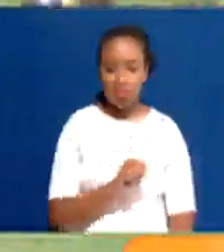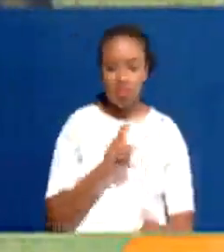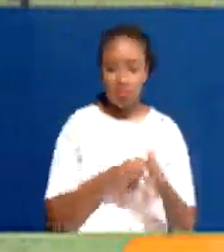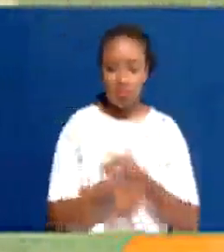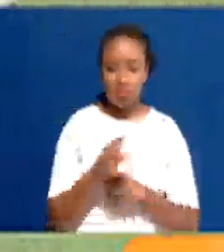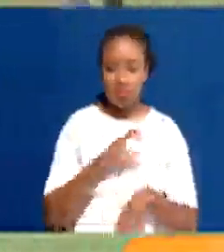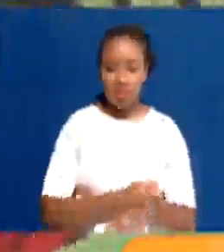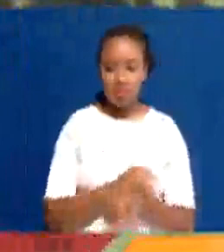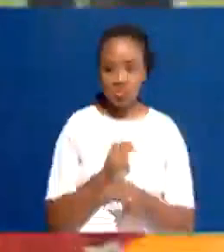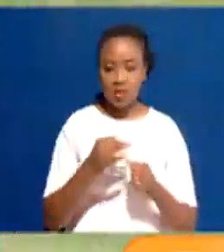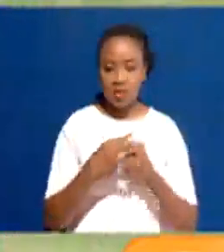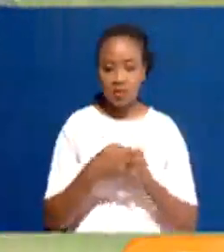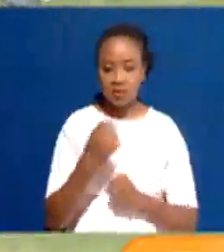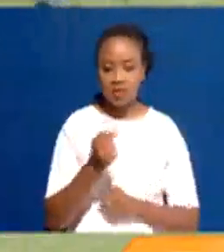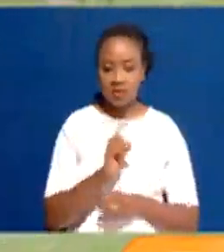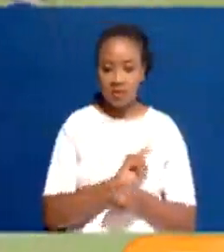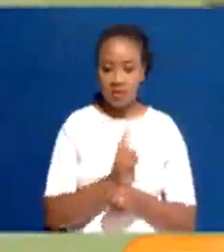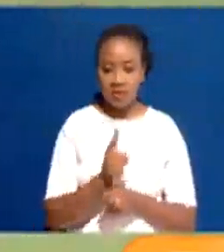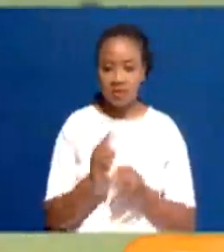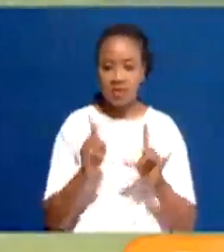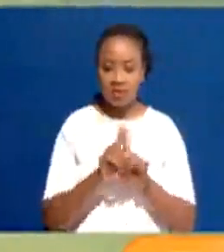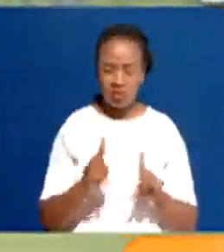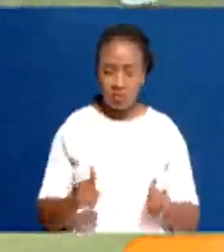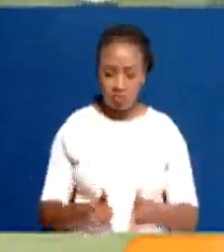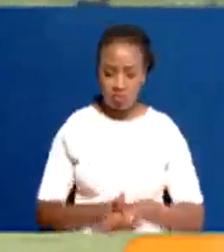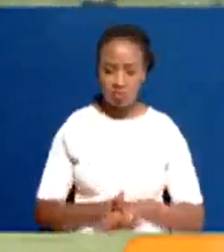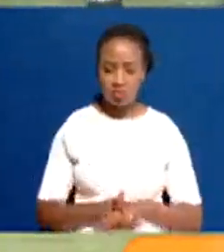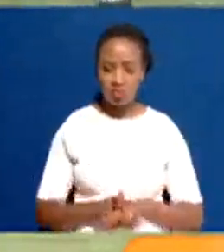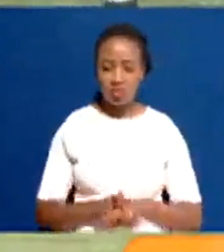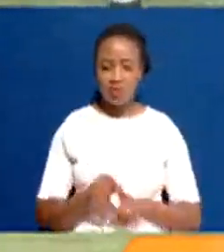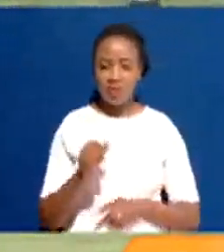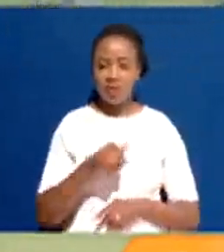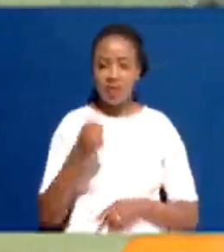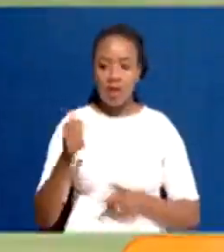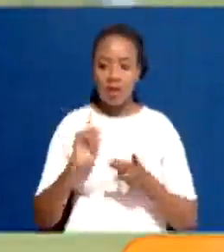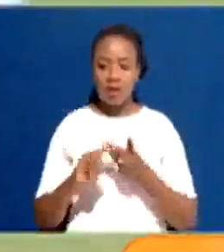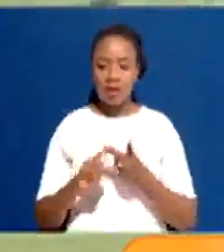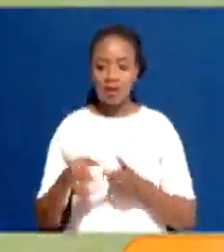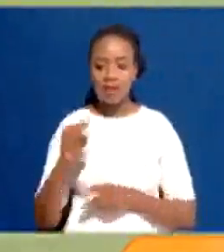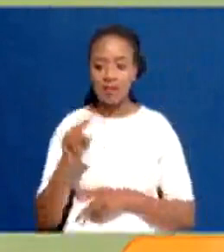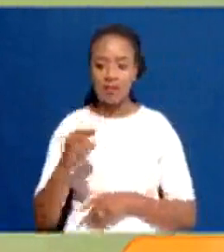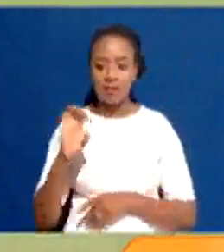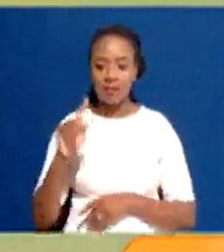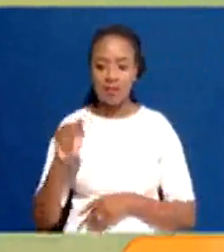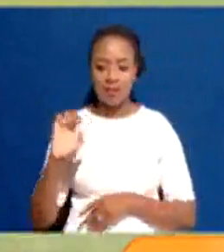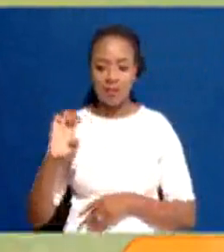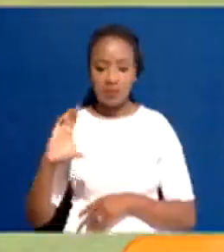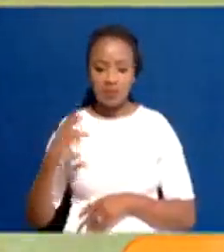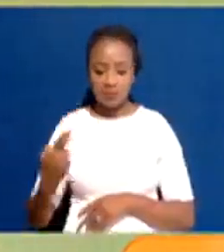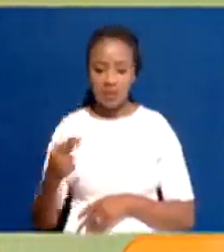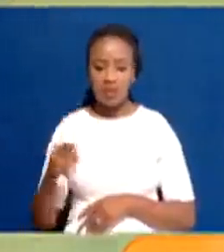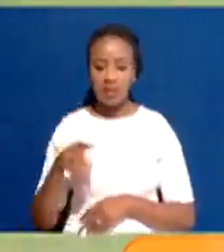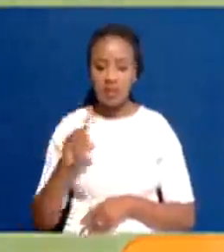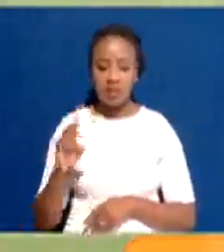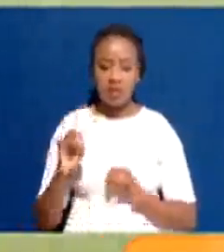the 85th minute. Now, in the other results, Soccer Assassins drew 1-1 with ZTEC Stars, and